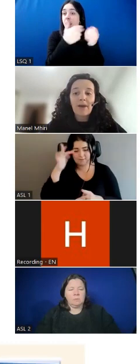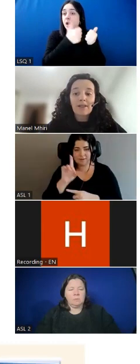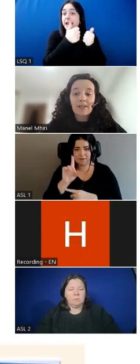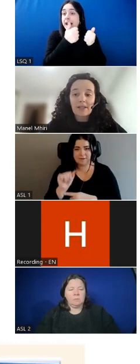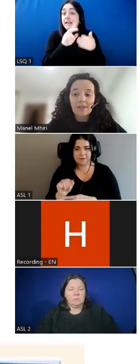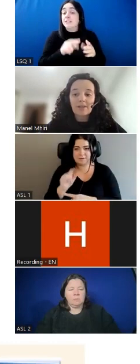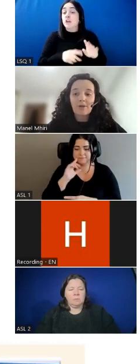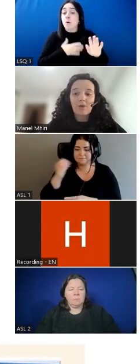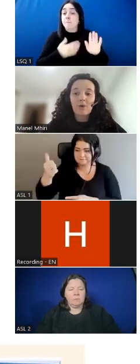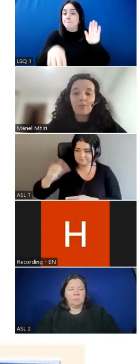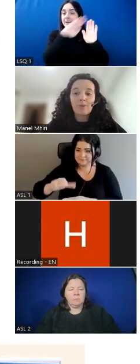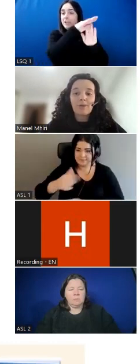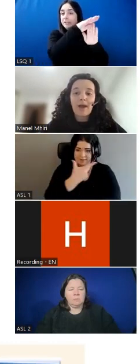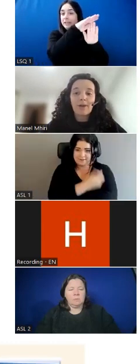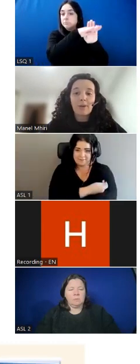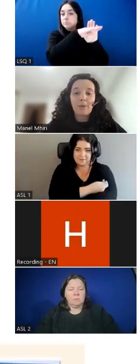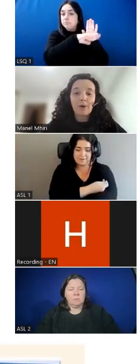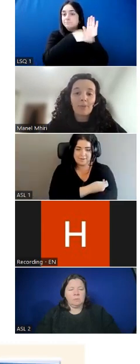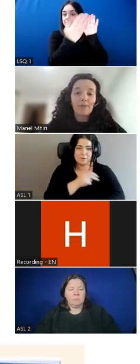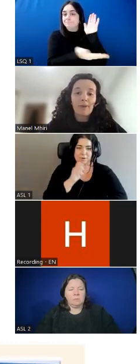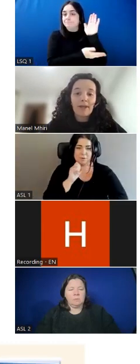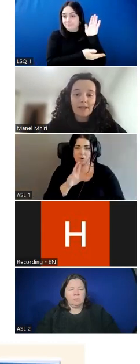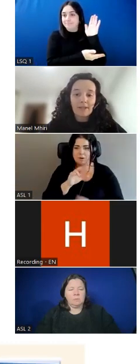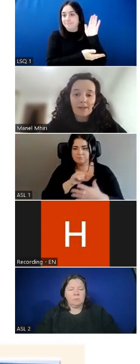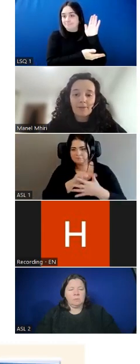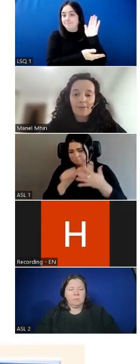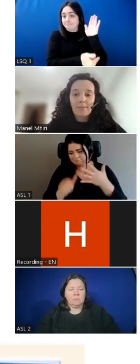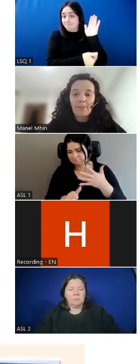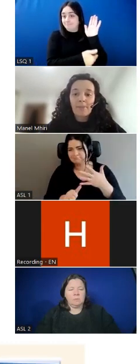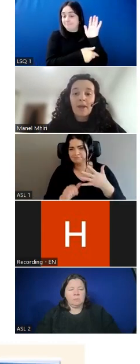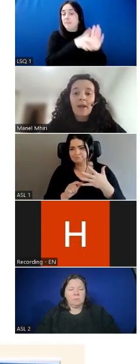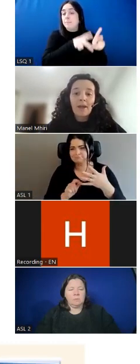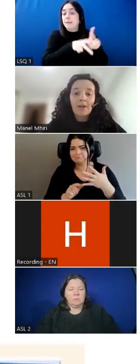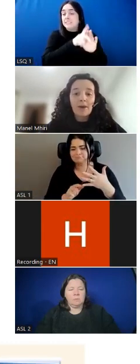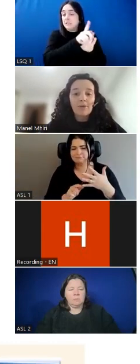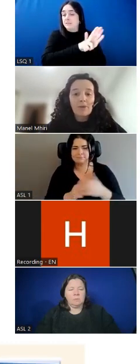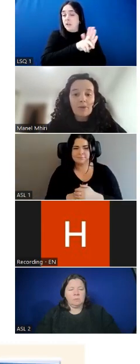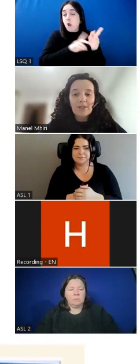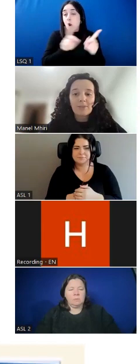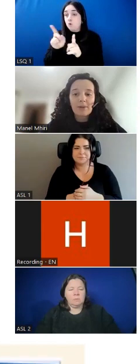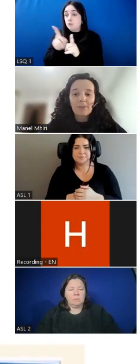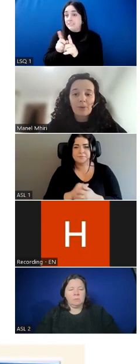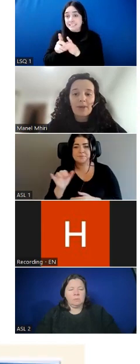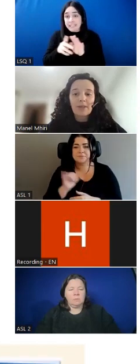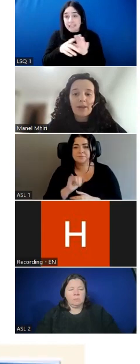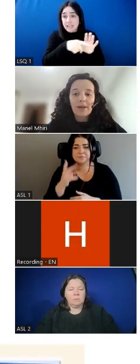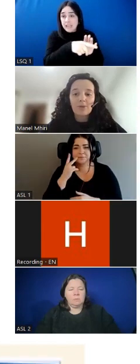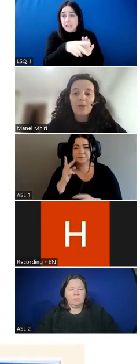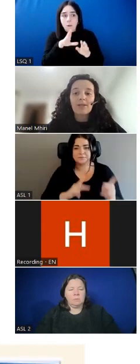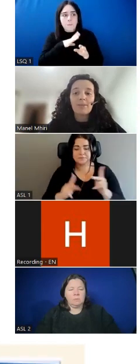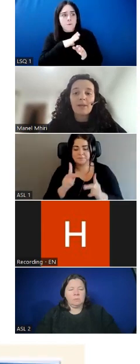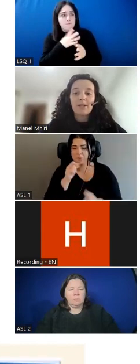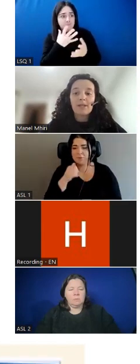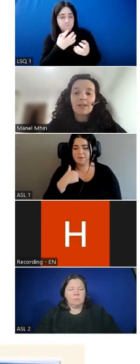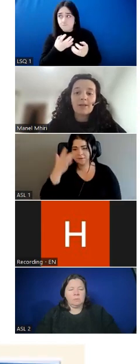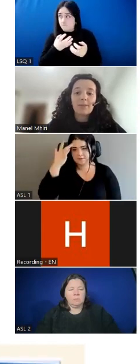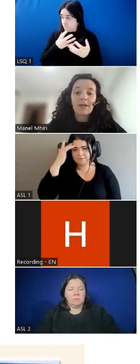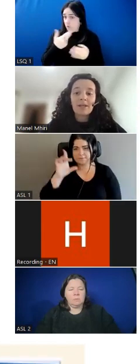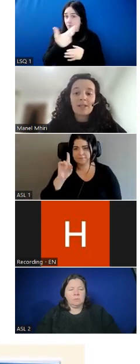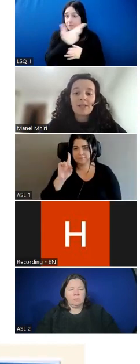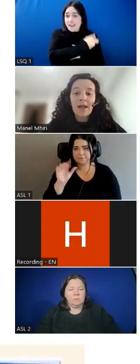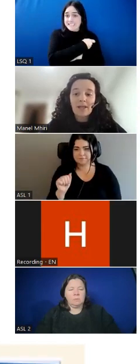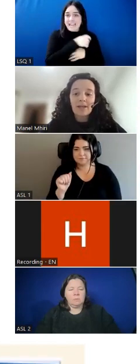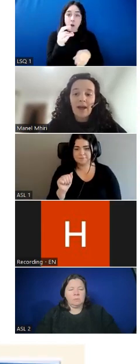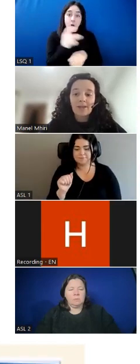denied vaccines or put at the bottom of the lists. And we have also seen people with intellectual disabilities